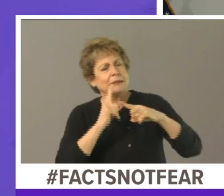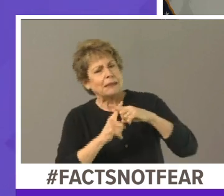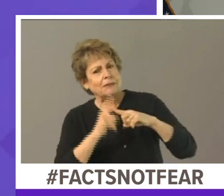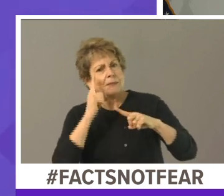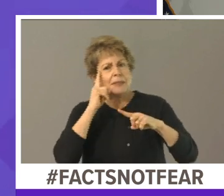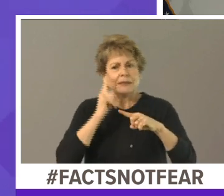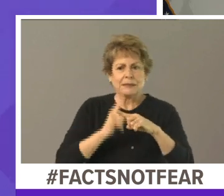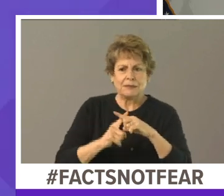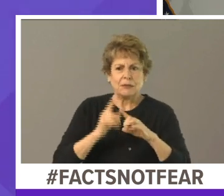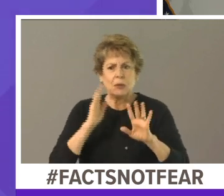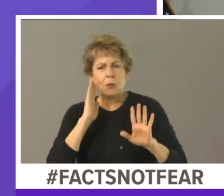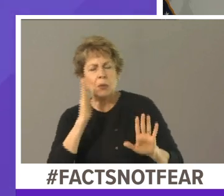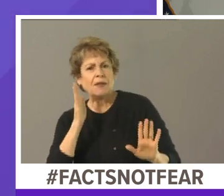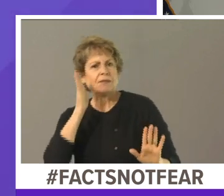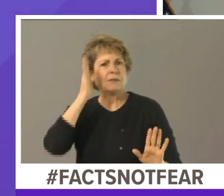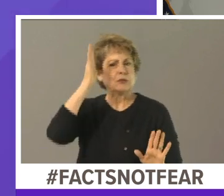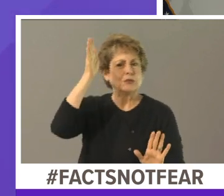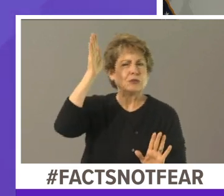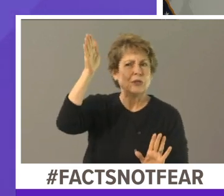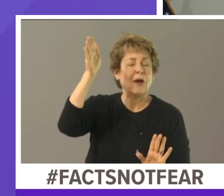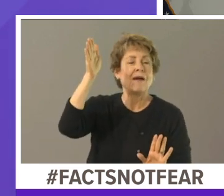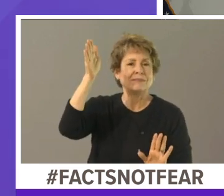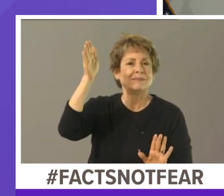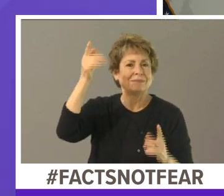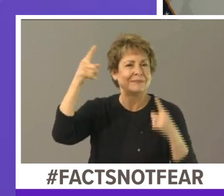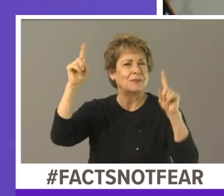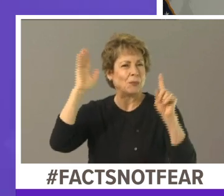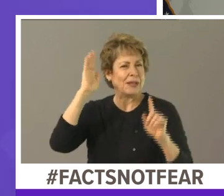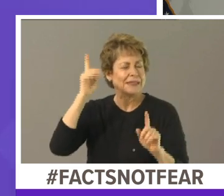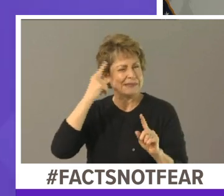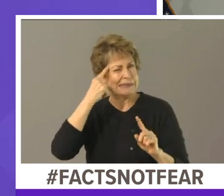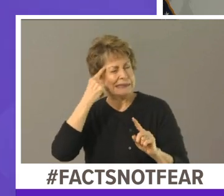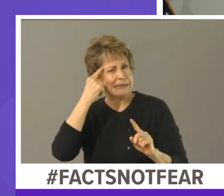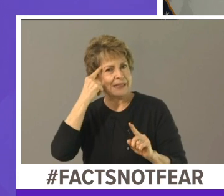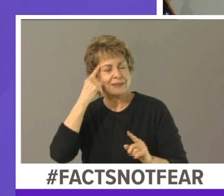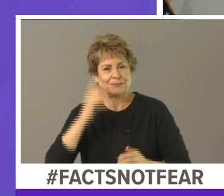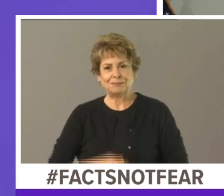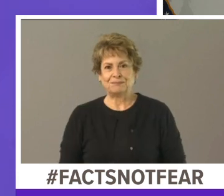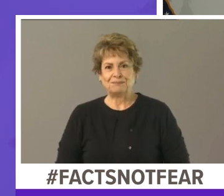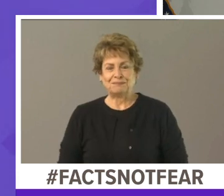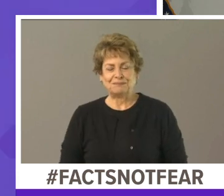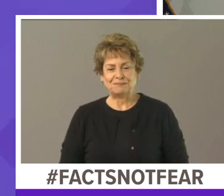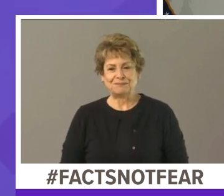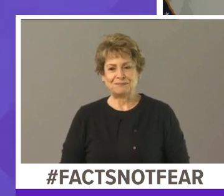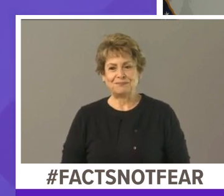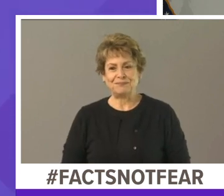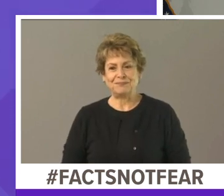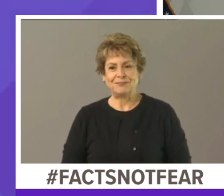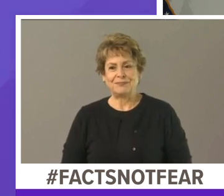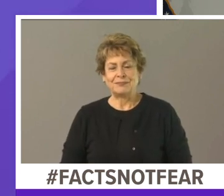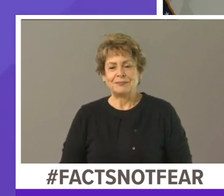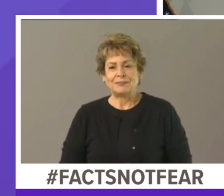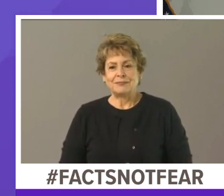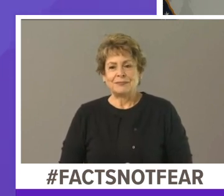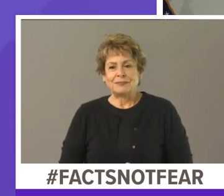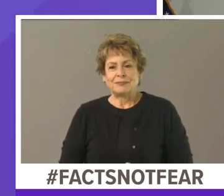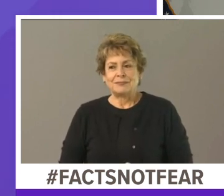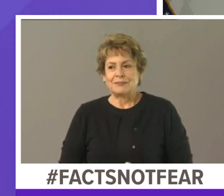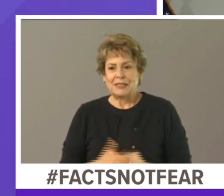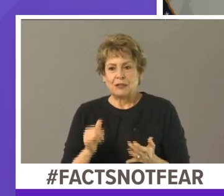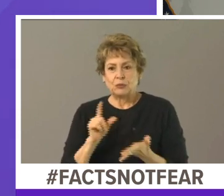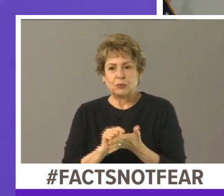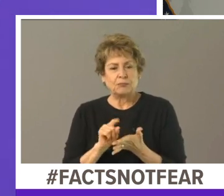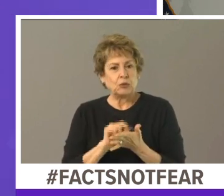Arizona. We do look at other national outlets in terms of what's happening. This is the New York Times showing